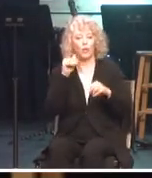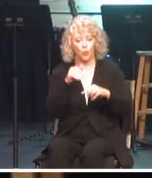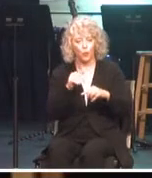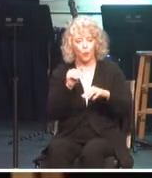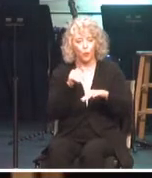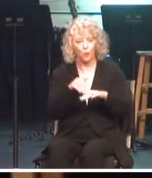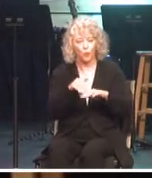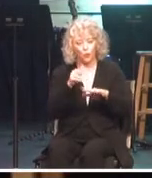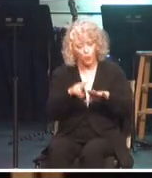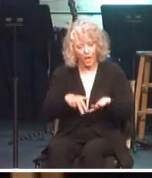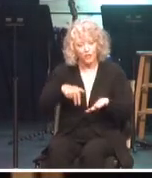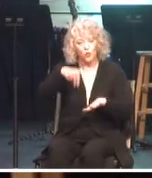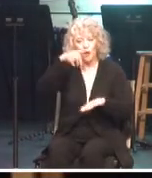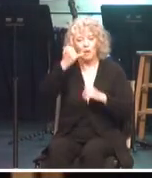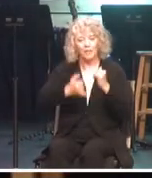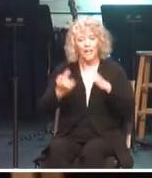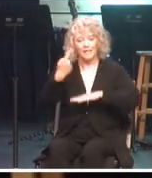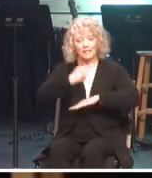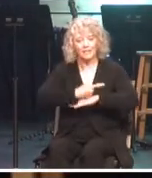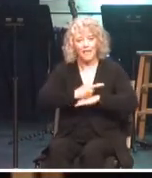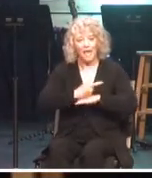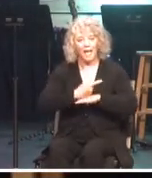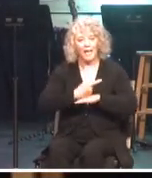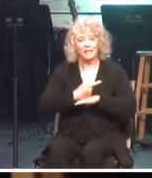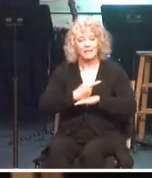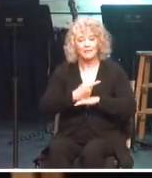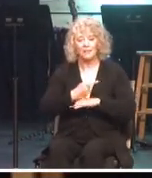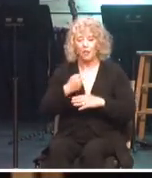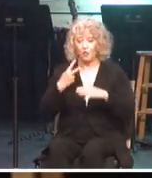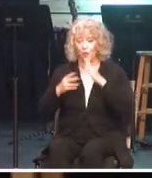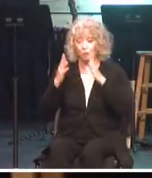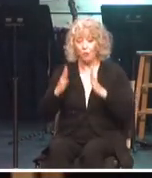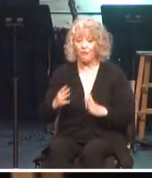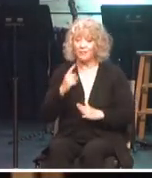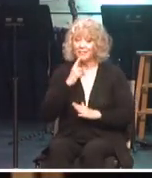It is written in the prophets, and they shall all be taught of God.